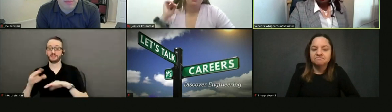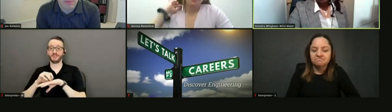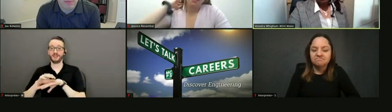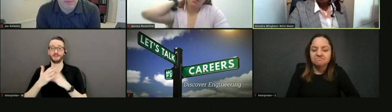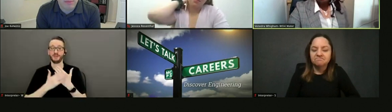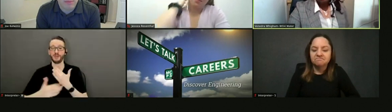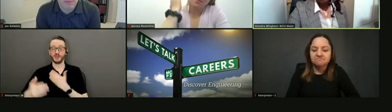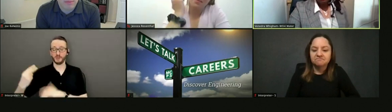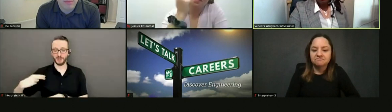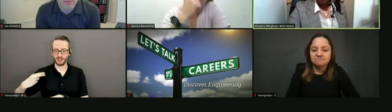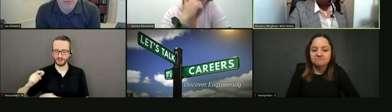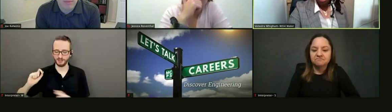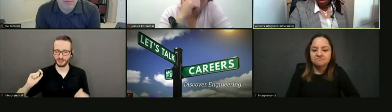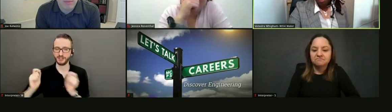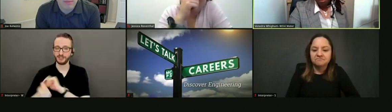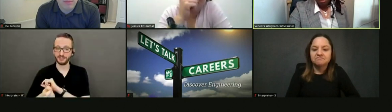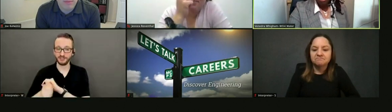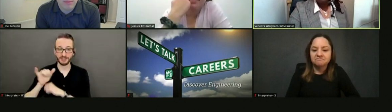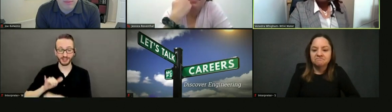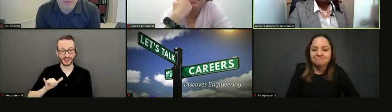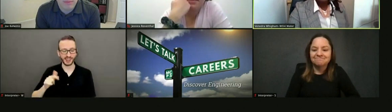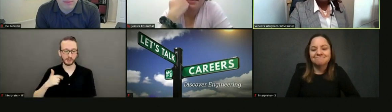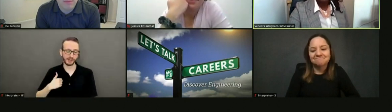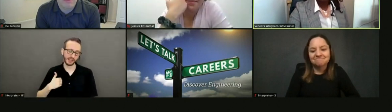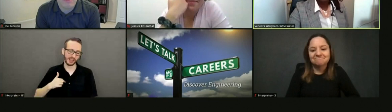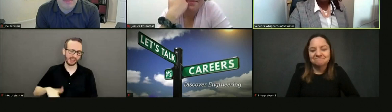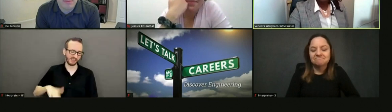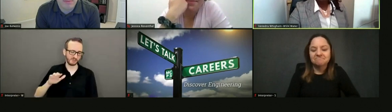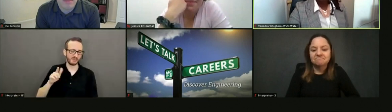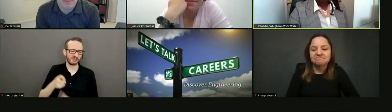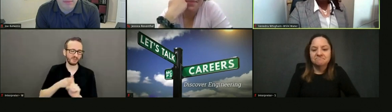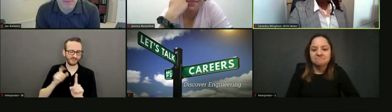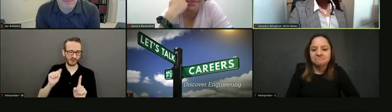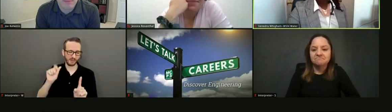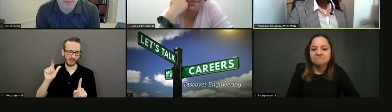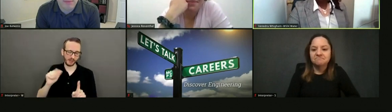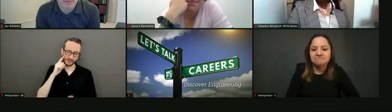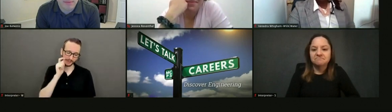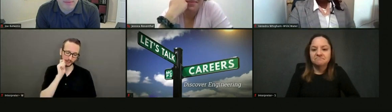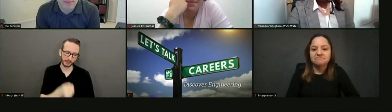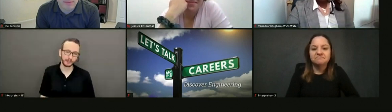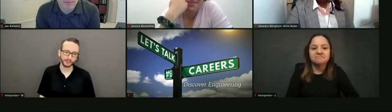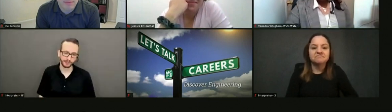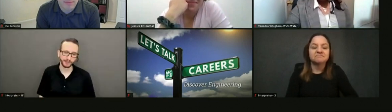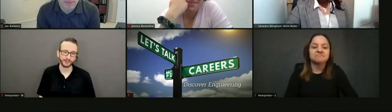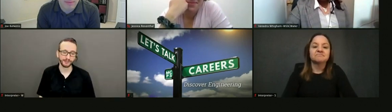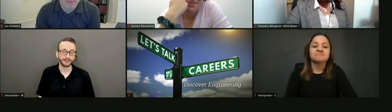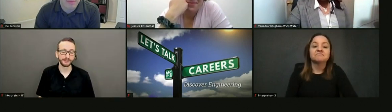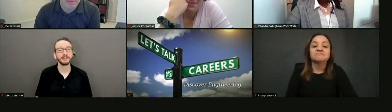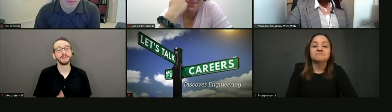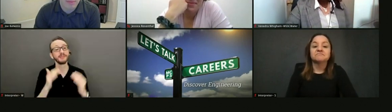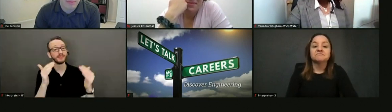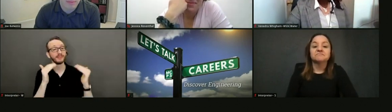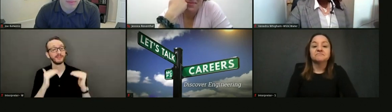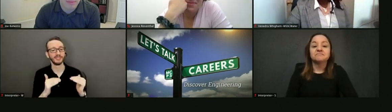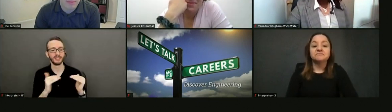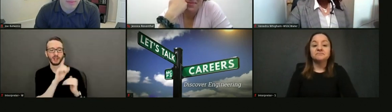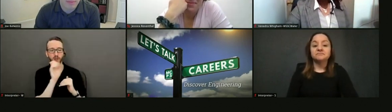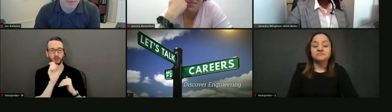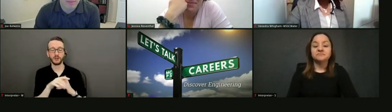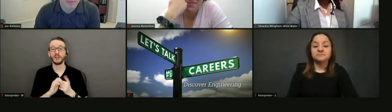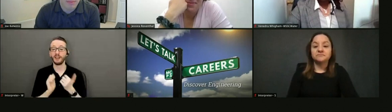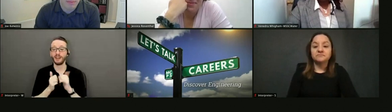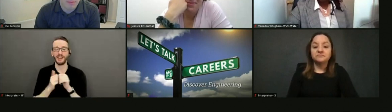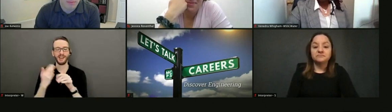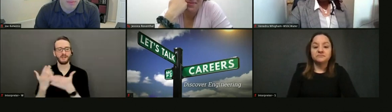And, you know, that was in Montgomery, and I'm from Alabama. So I think that's pretty cool. For sure. Our next question, how have you used